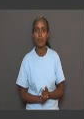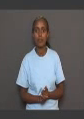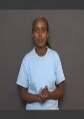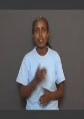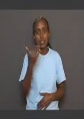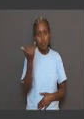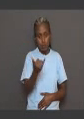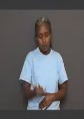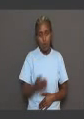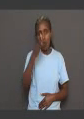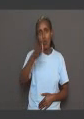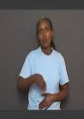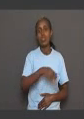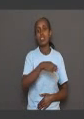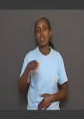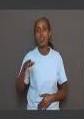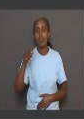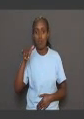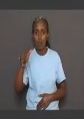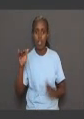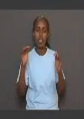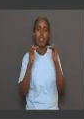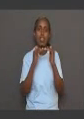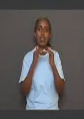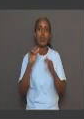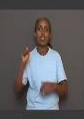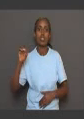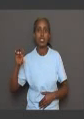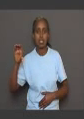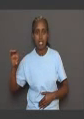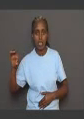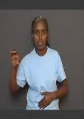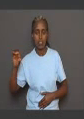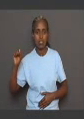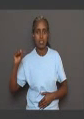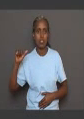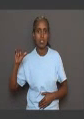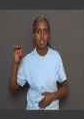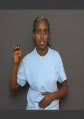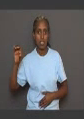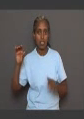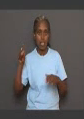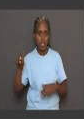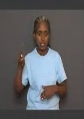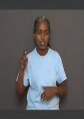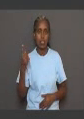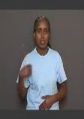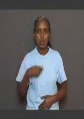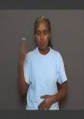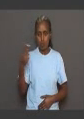To draw the graph of y equals secant x, we use